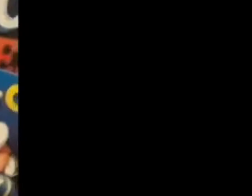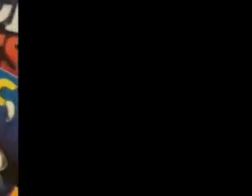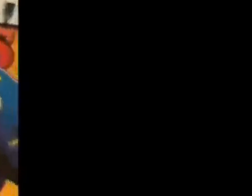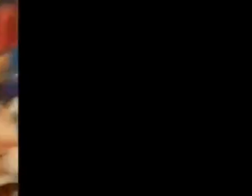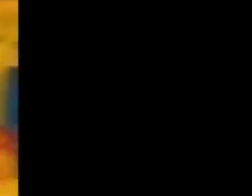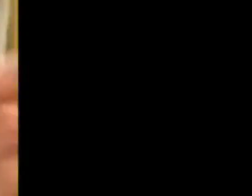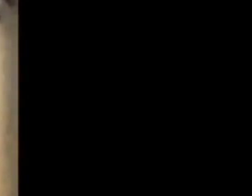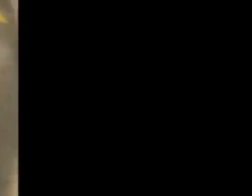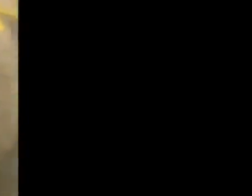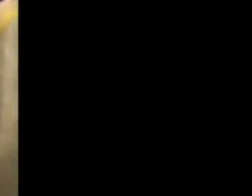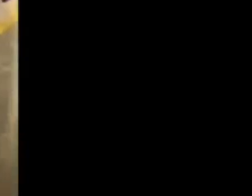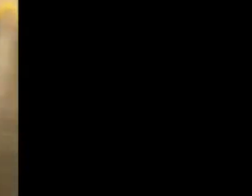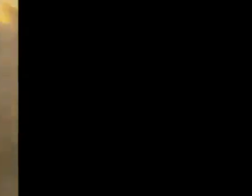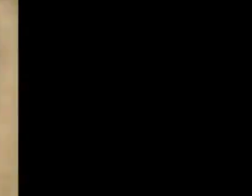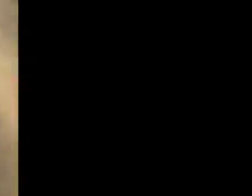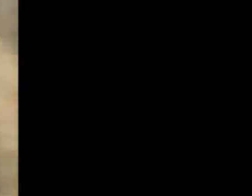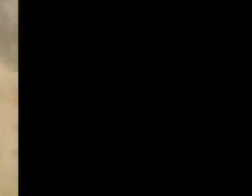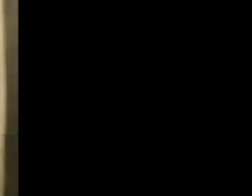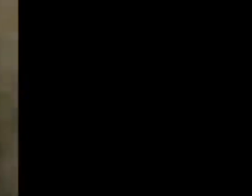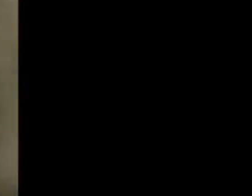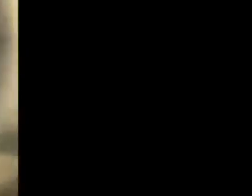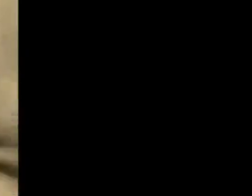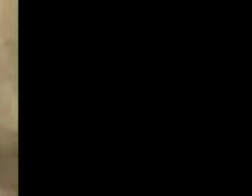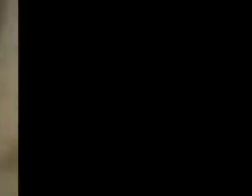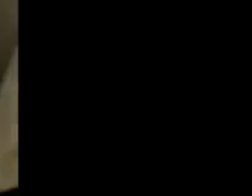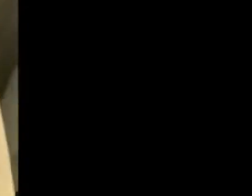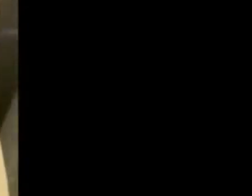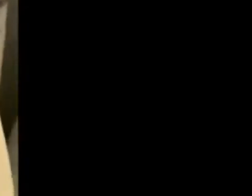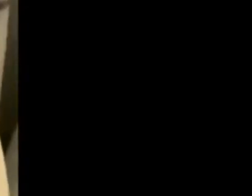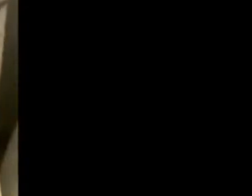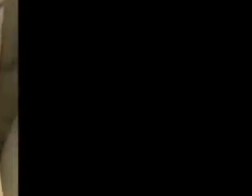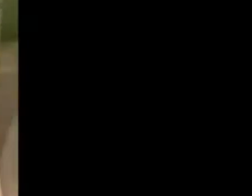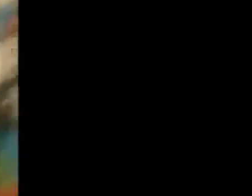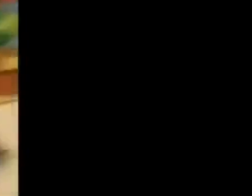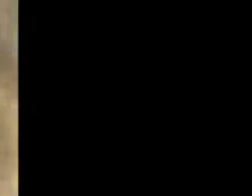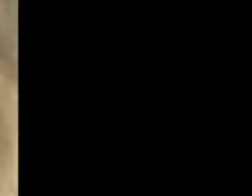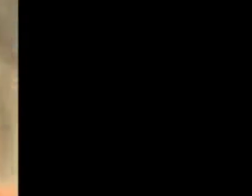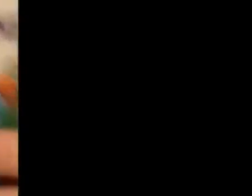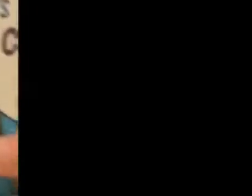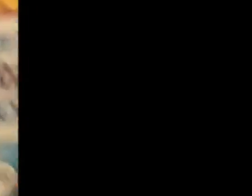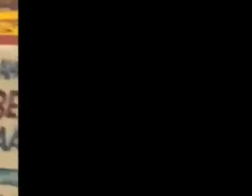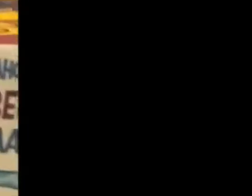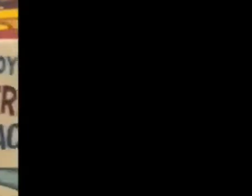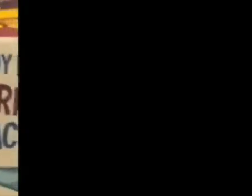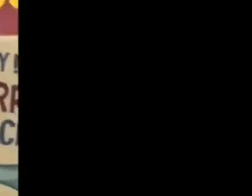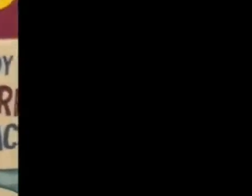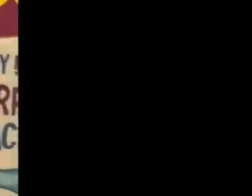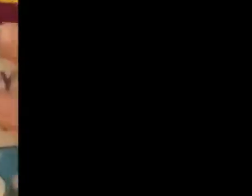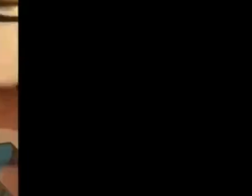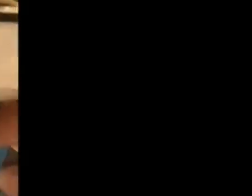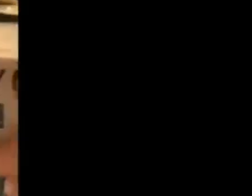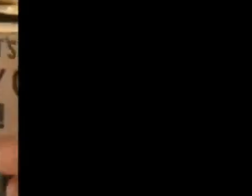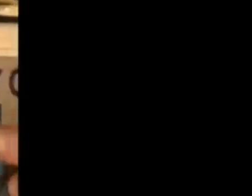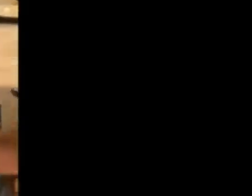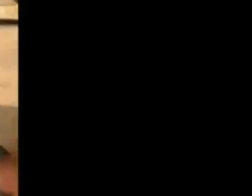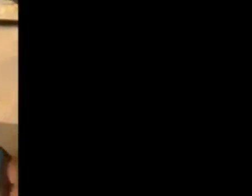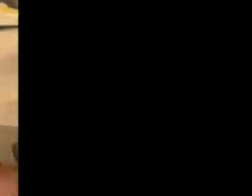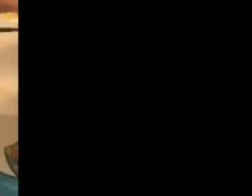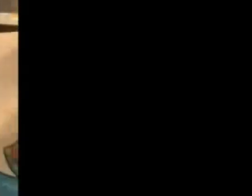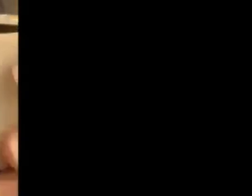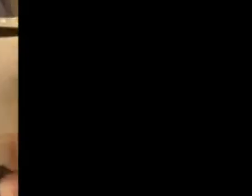$10 a bag to sustain a family of 5 for 1 week. $10. I figured it up. That's 2 cups of coffee